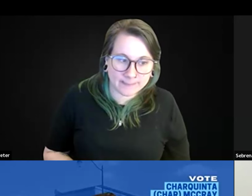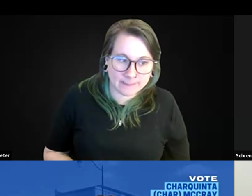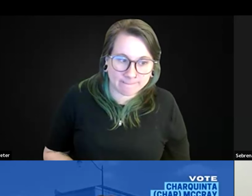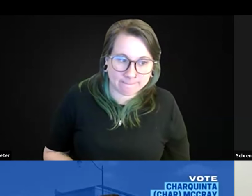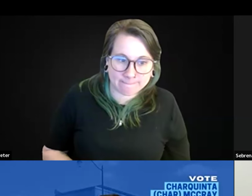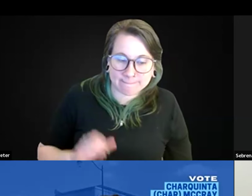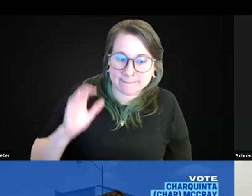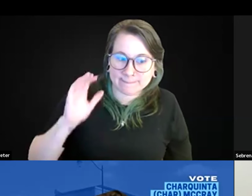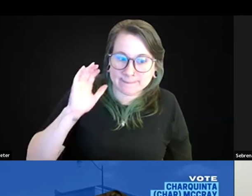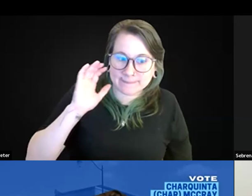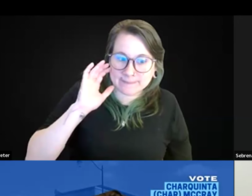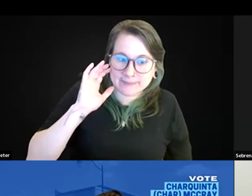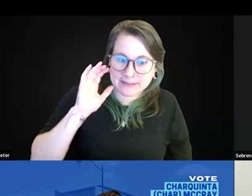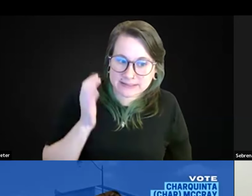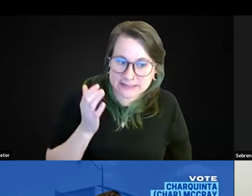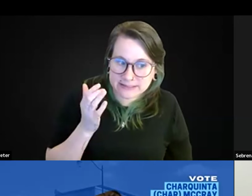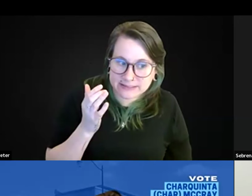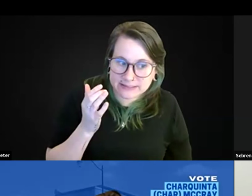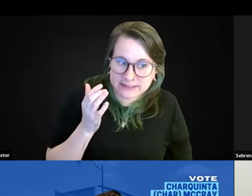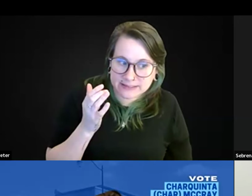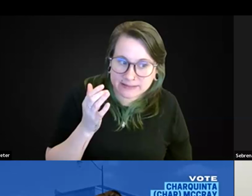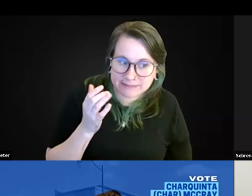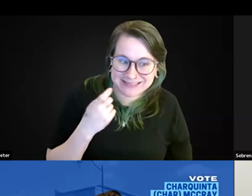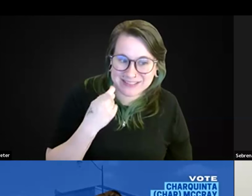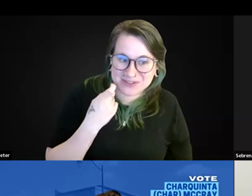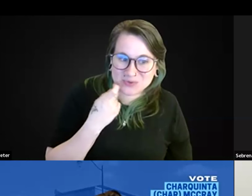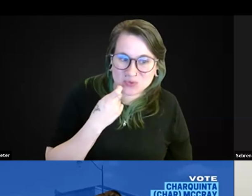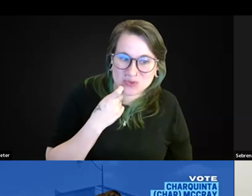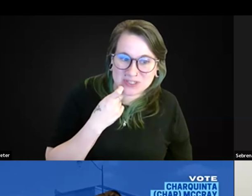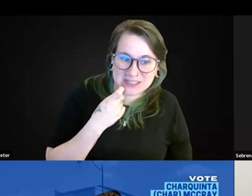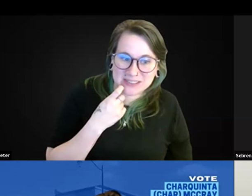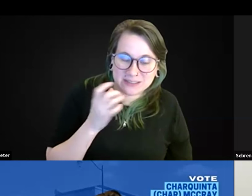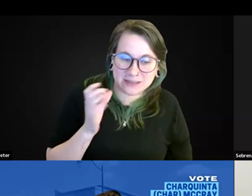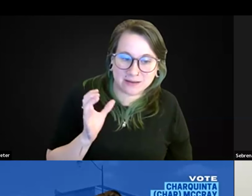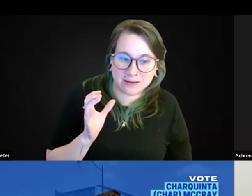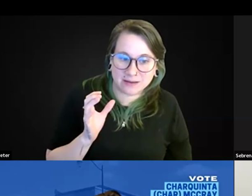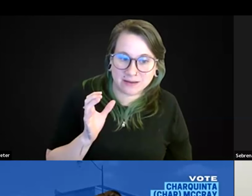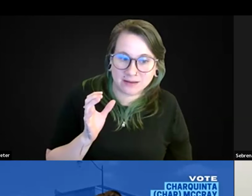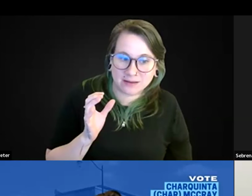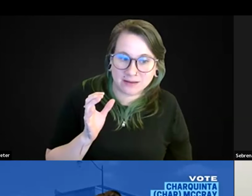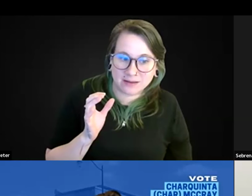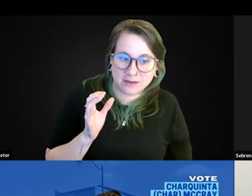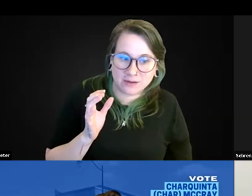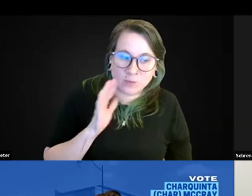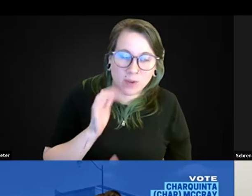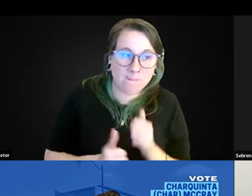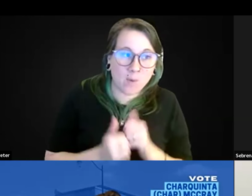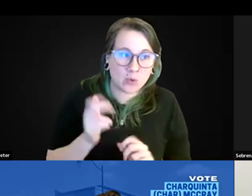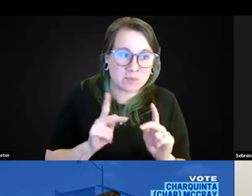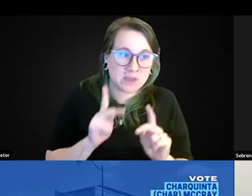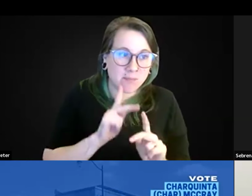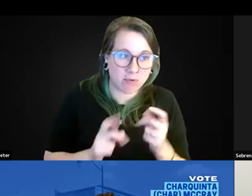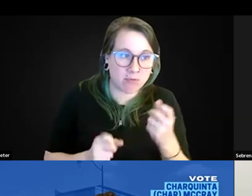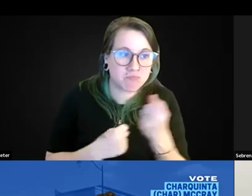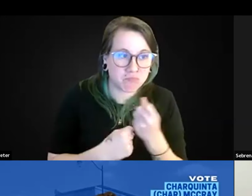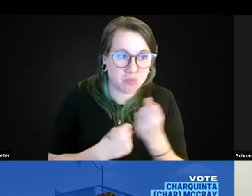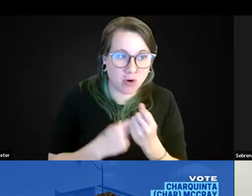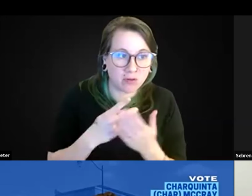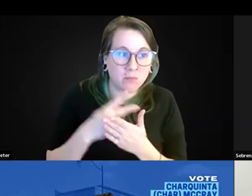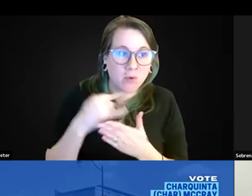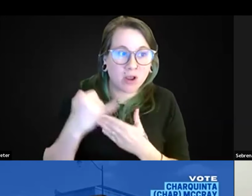on this, just because of his recent proximity with majority of the folks in favor of this project. Is